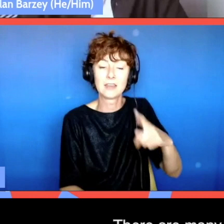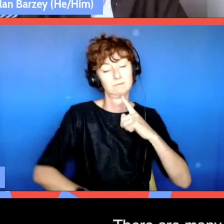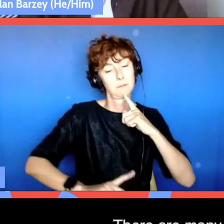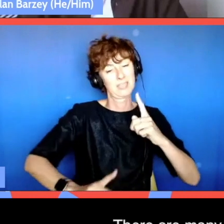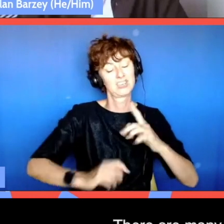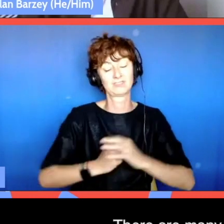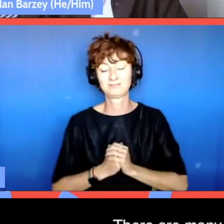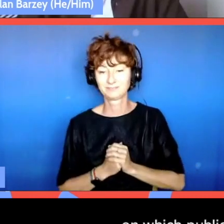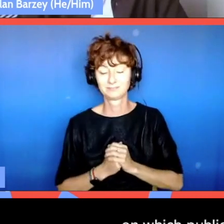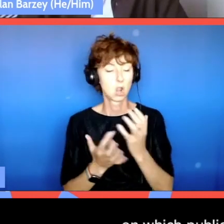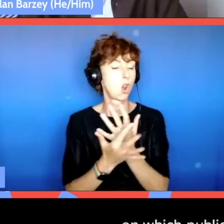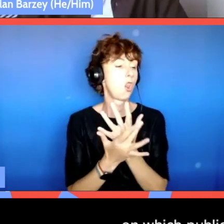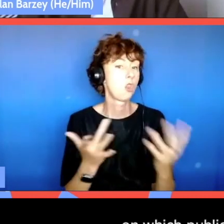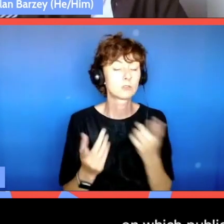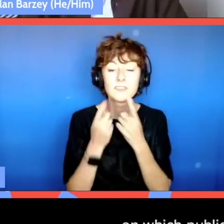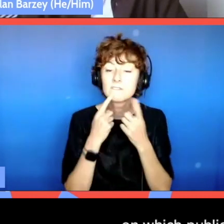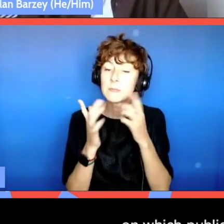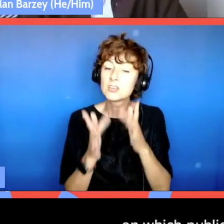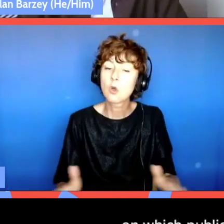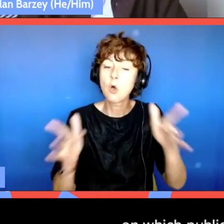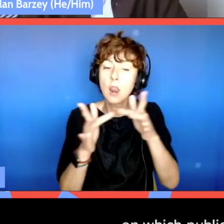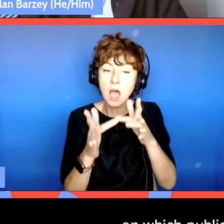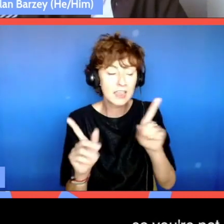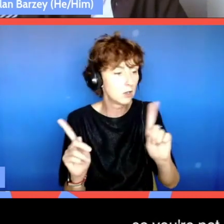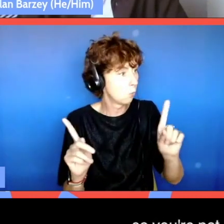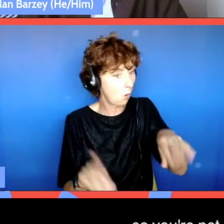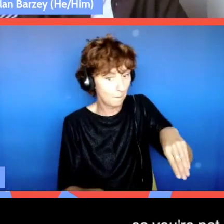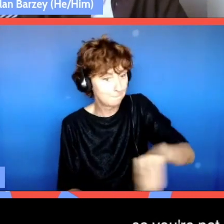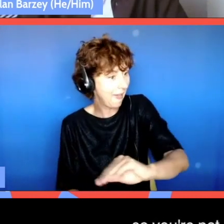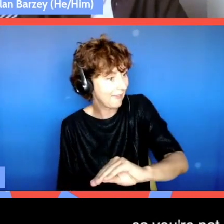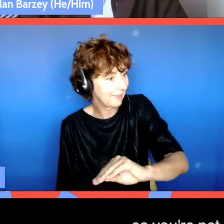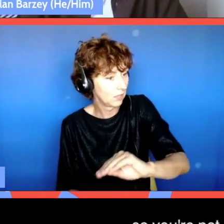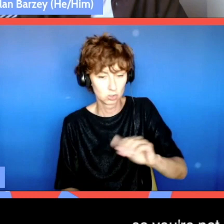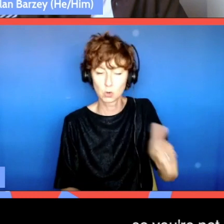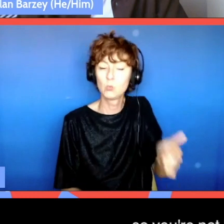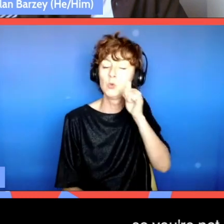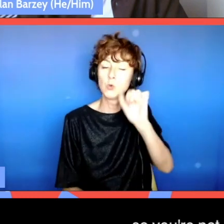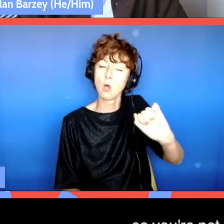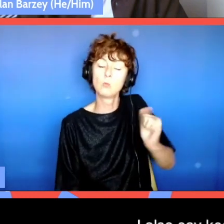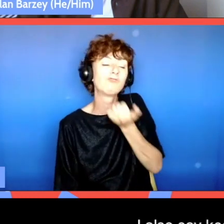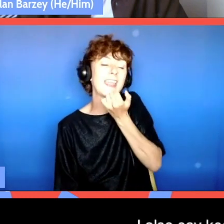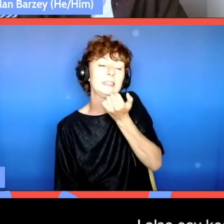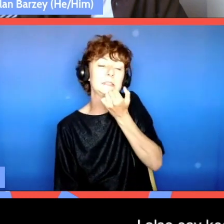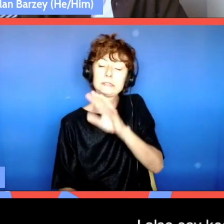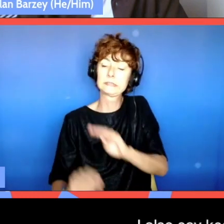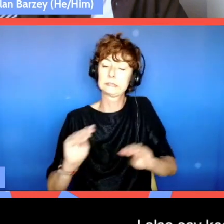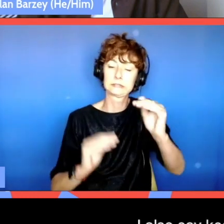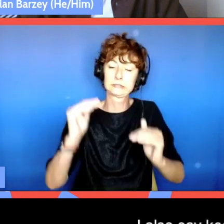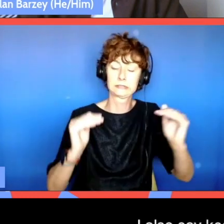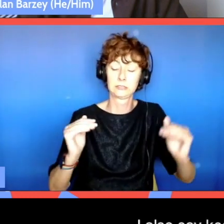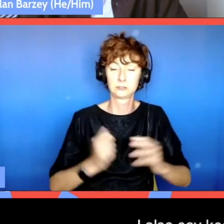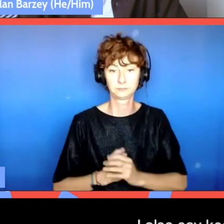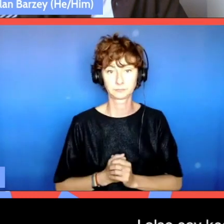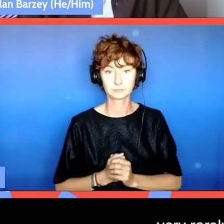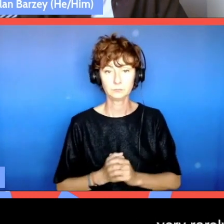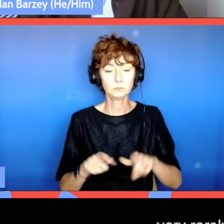wonderful resources online on which publications pay and how much, so you're not blindsided by their rates. I also say keep in